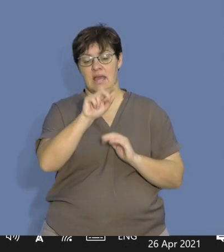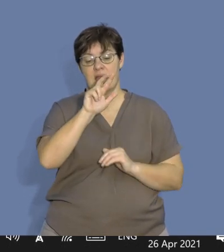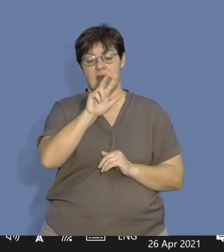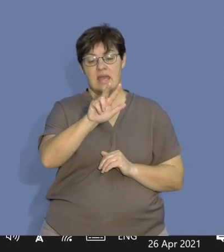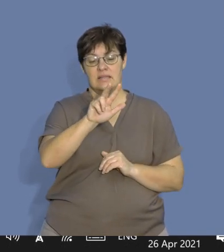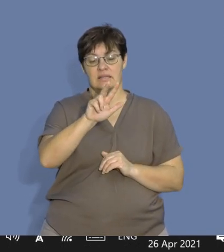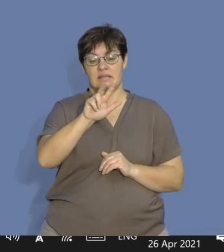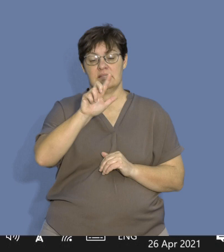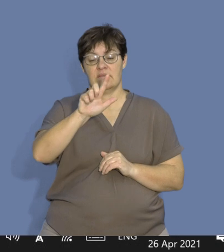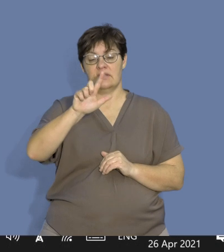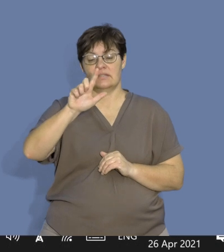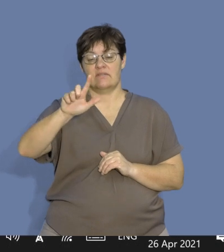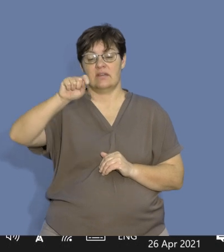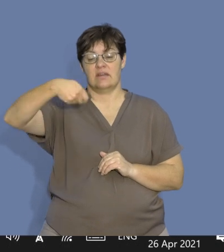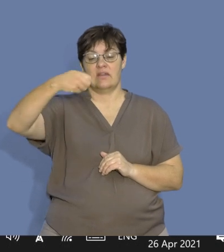minus